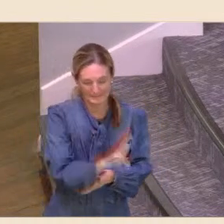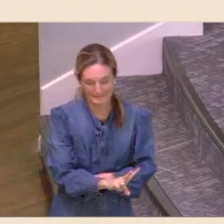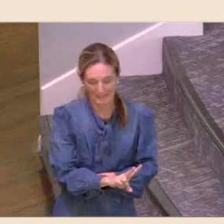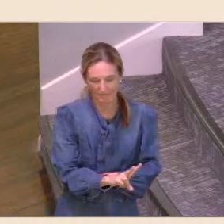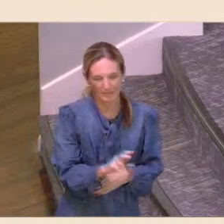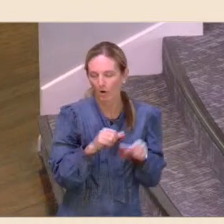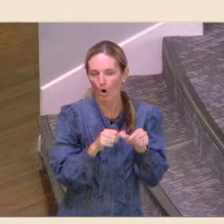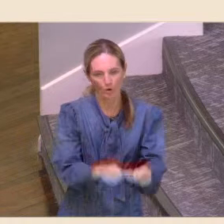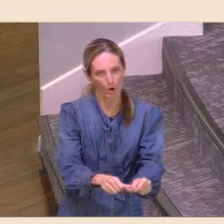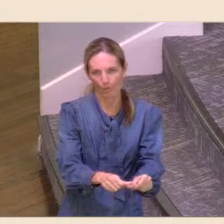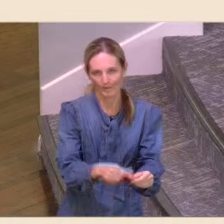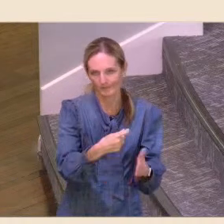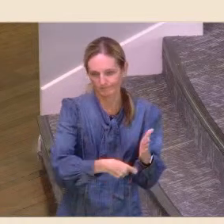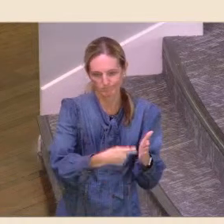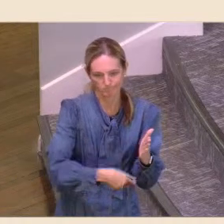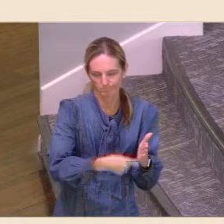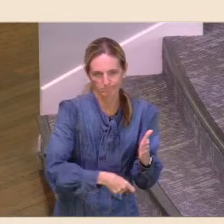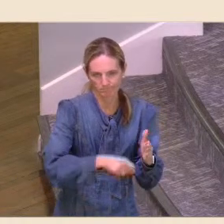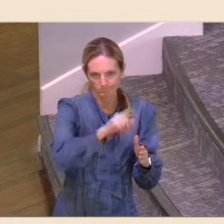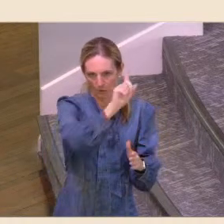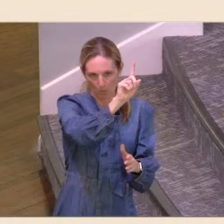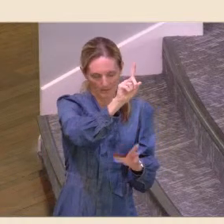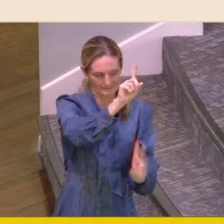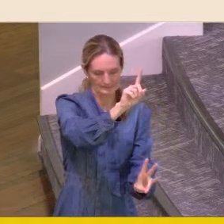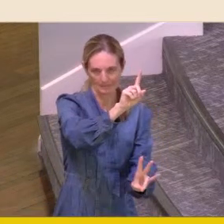continuing expenditures from the previous year.